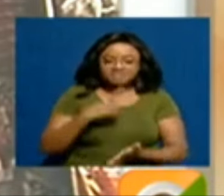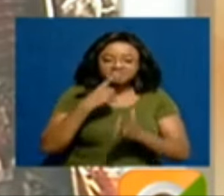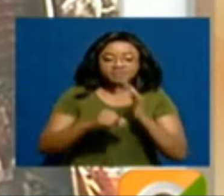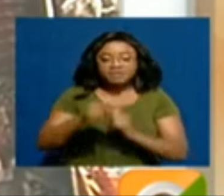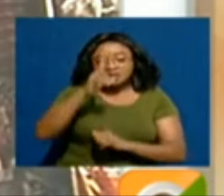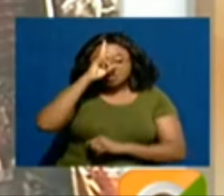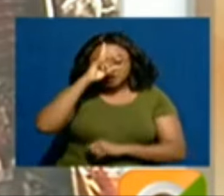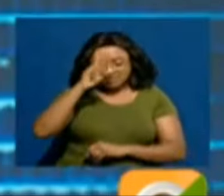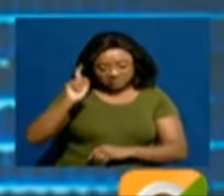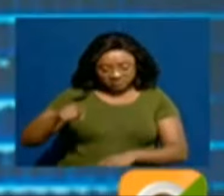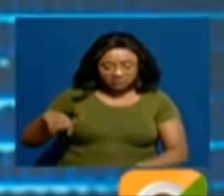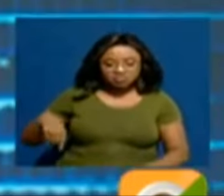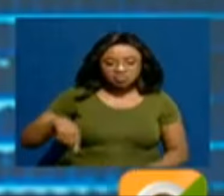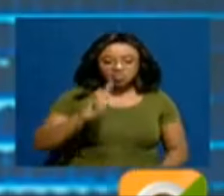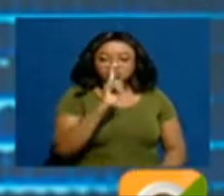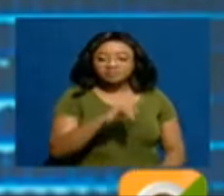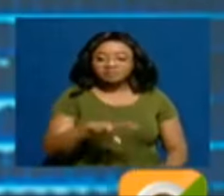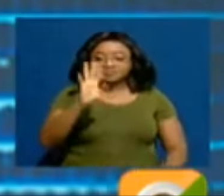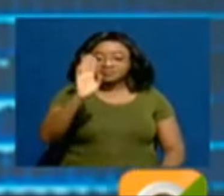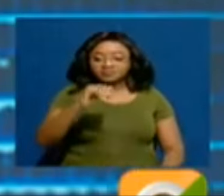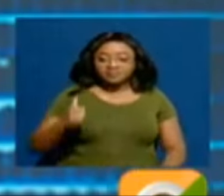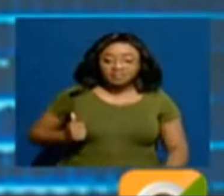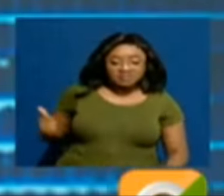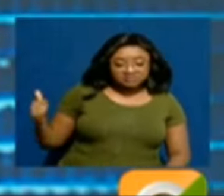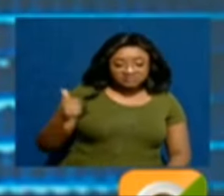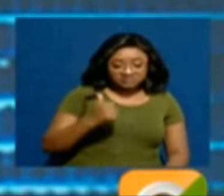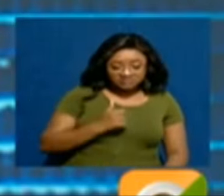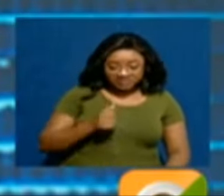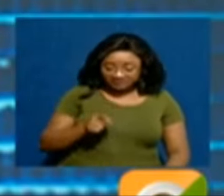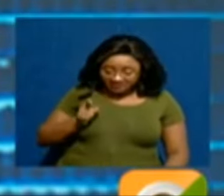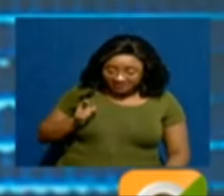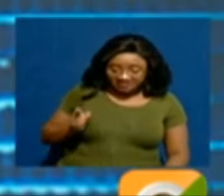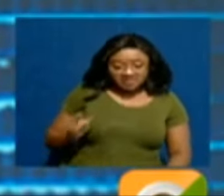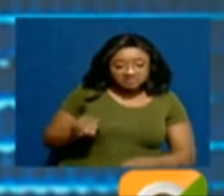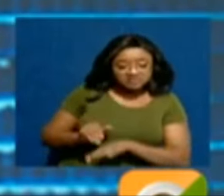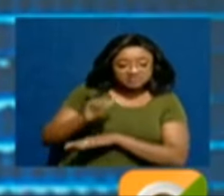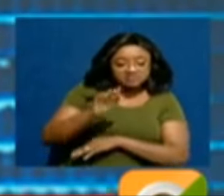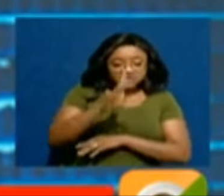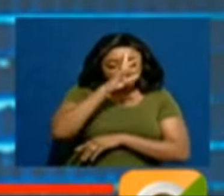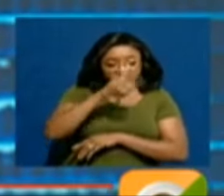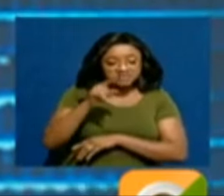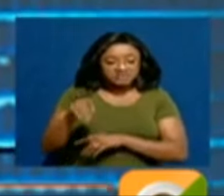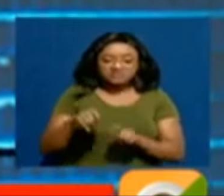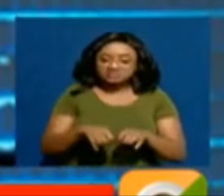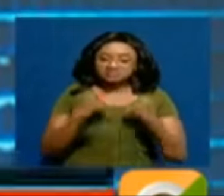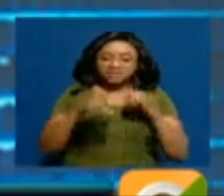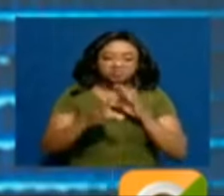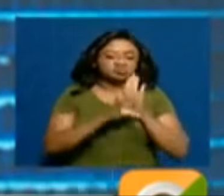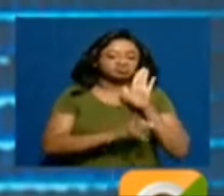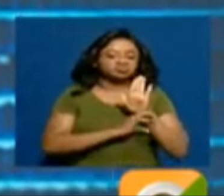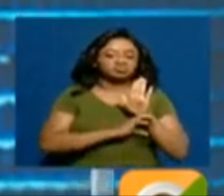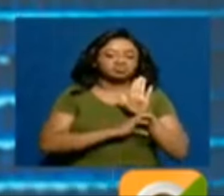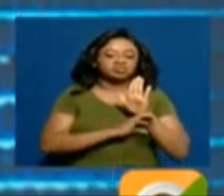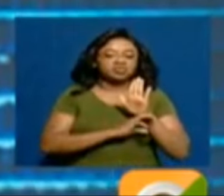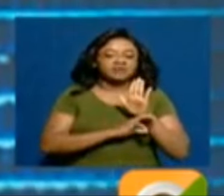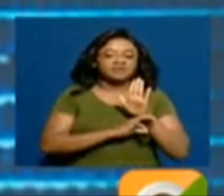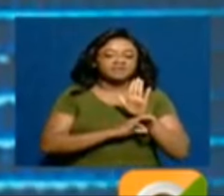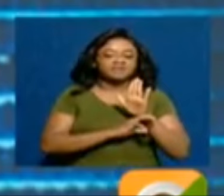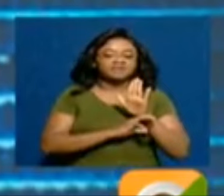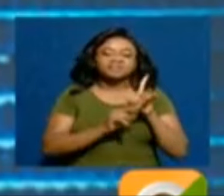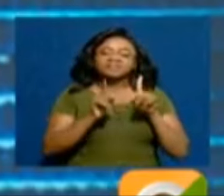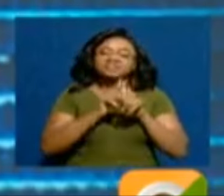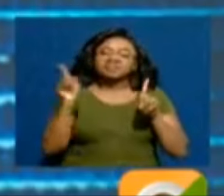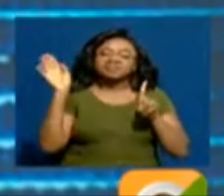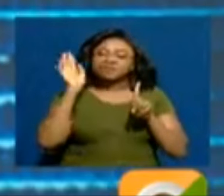going. It is unconstitutional, Jeff, and we want to tell the president he's not above the constitution, and we had him say